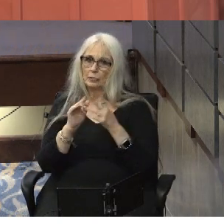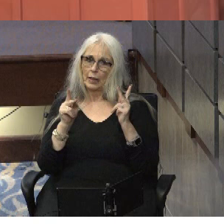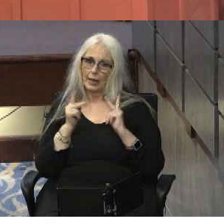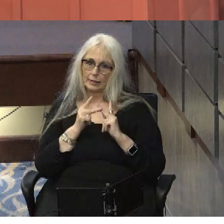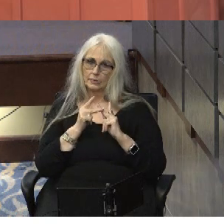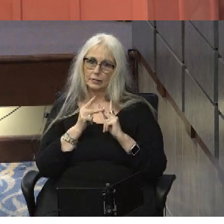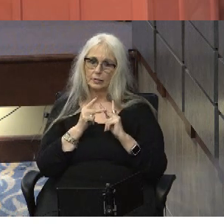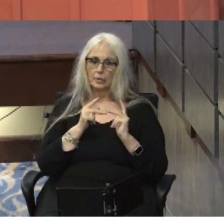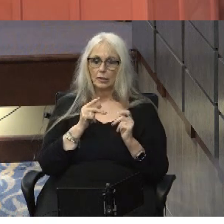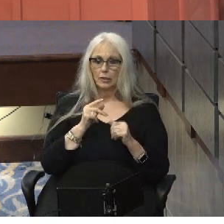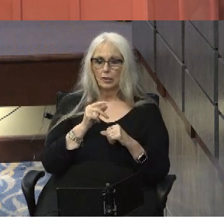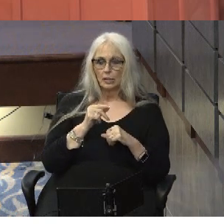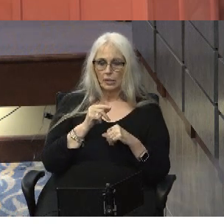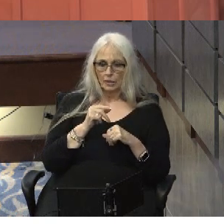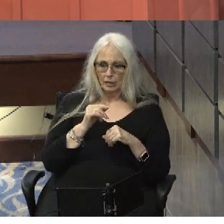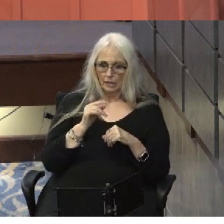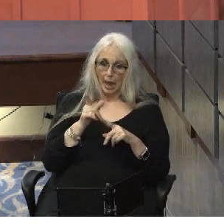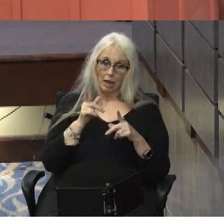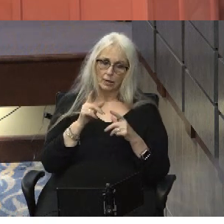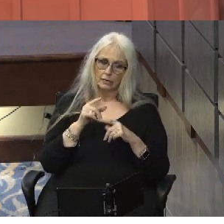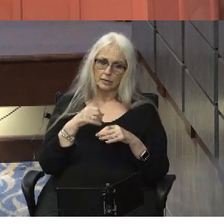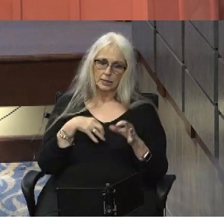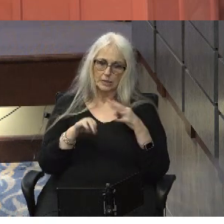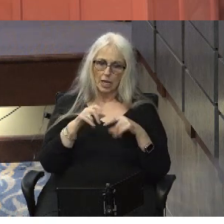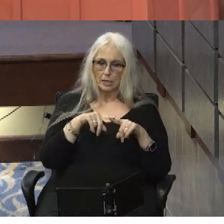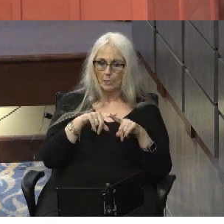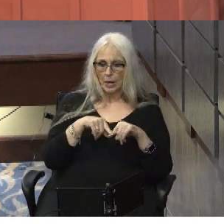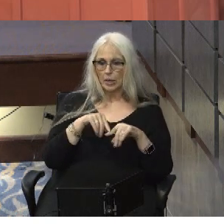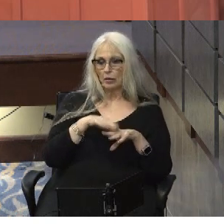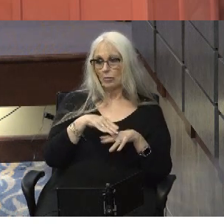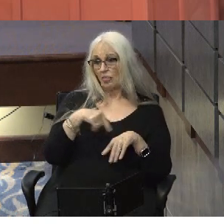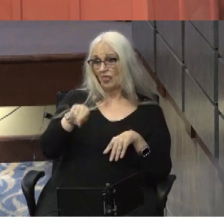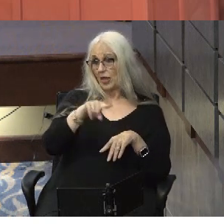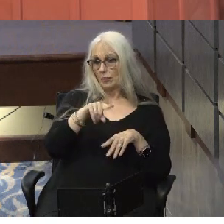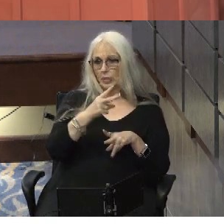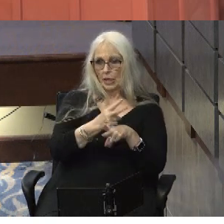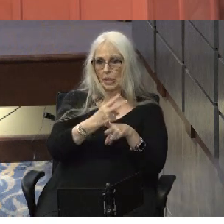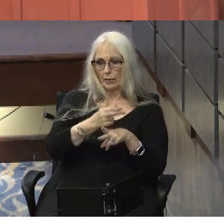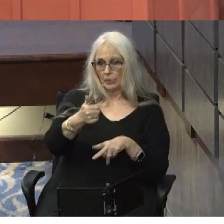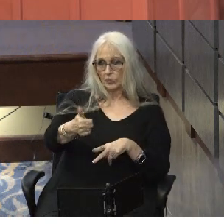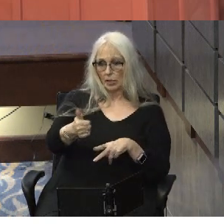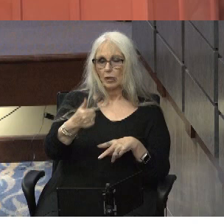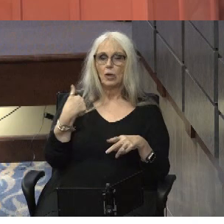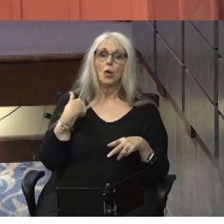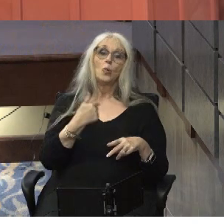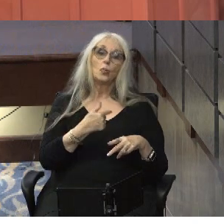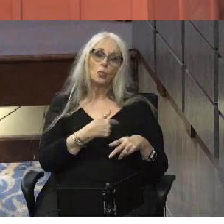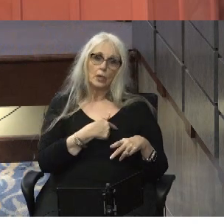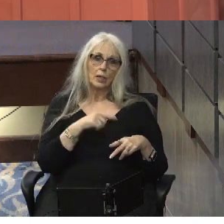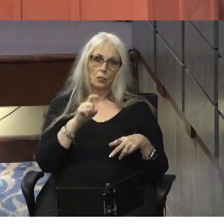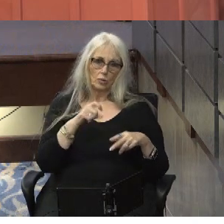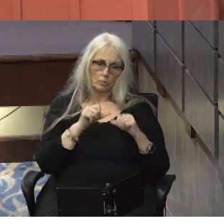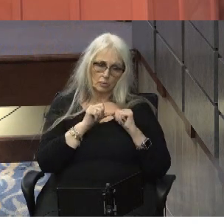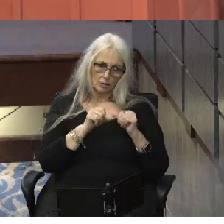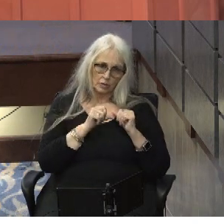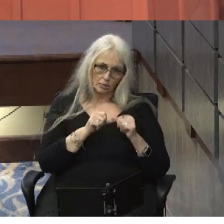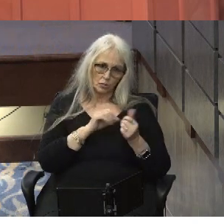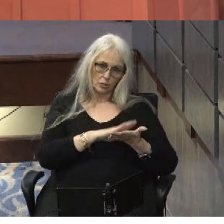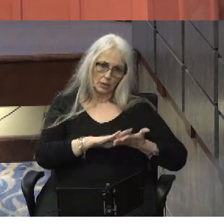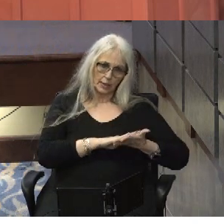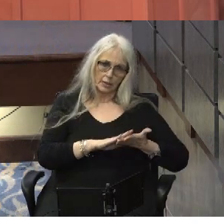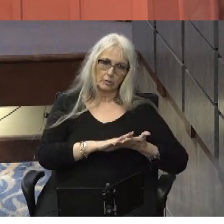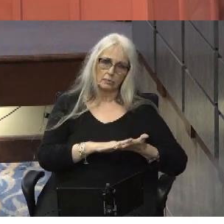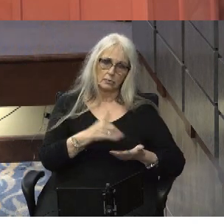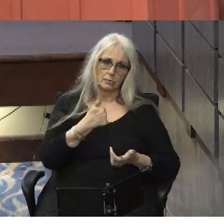well. So instead of relying on these individuals to take care of their own bathrooms, we have the ability to make sure it's as clean and pristine as possible.